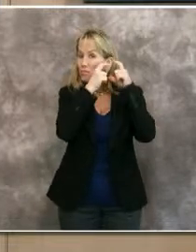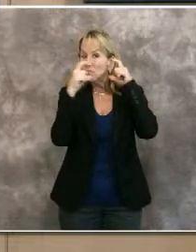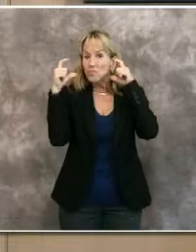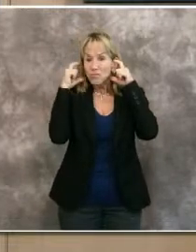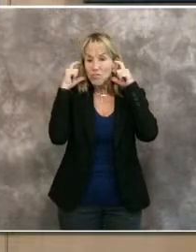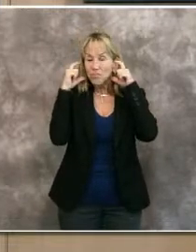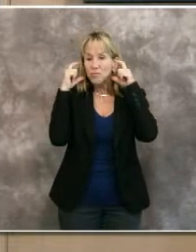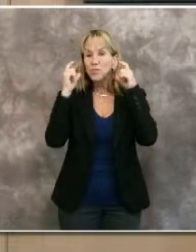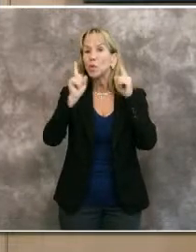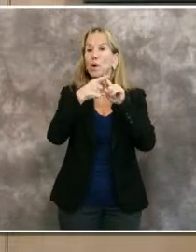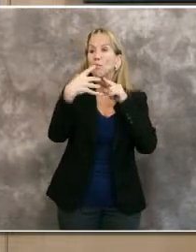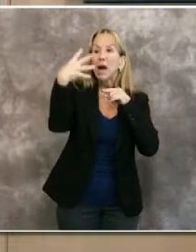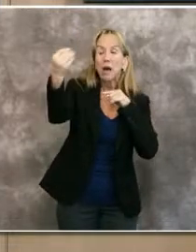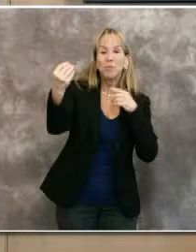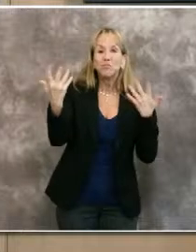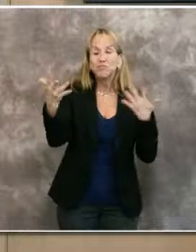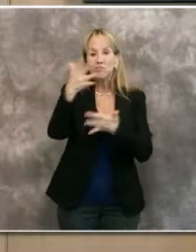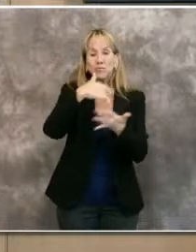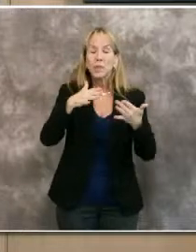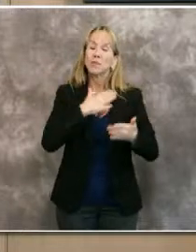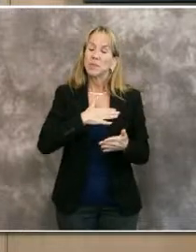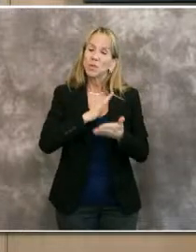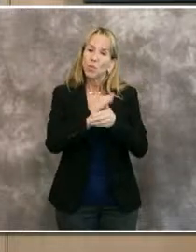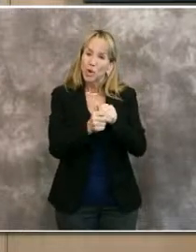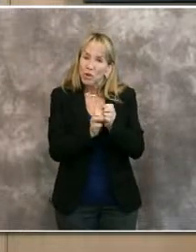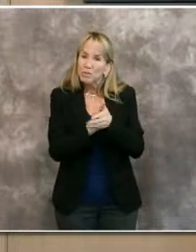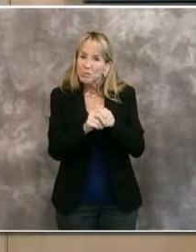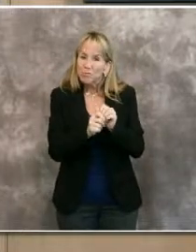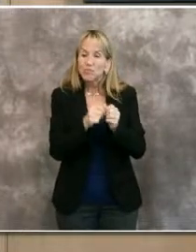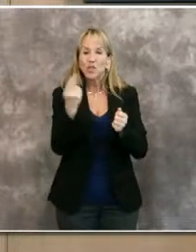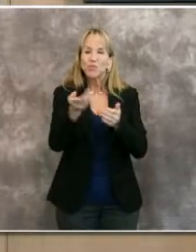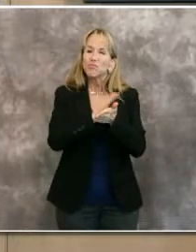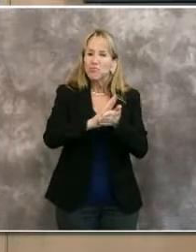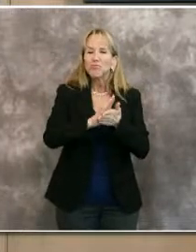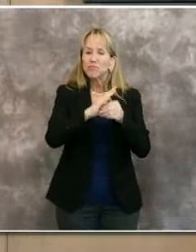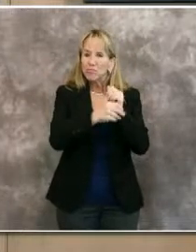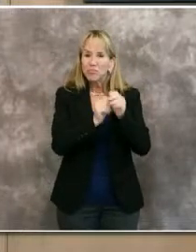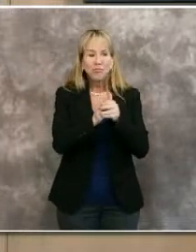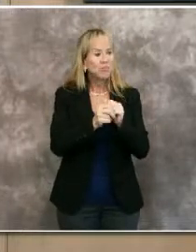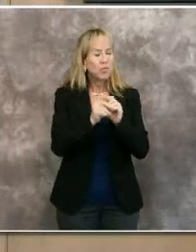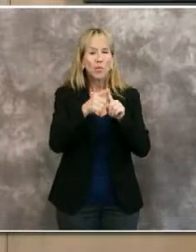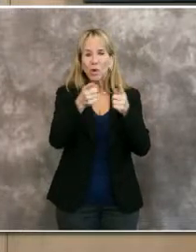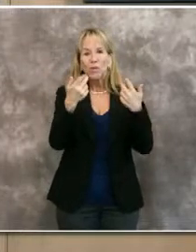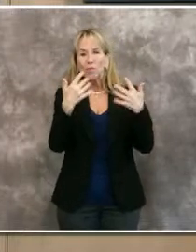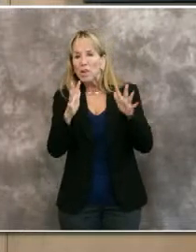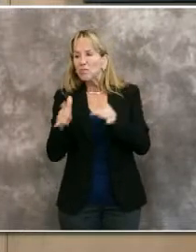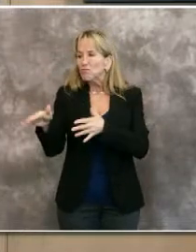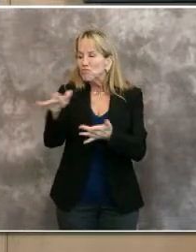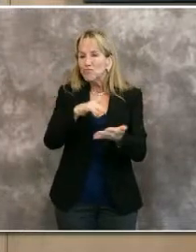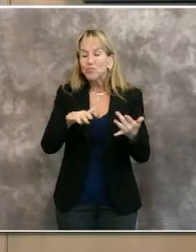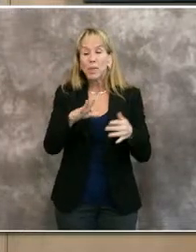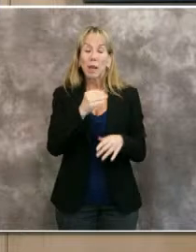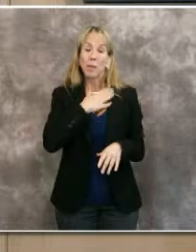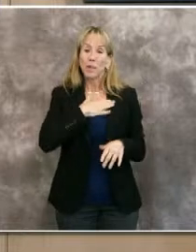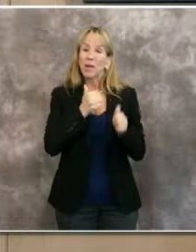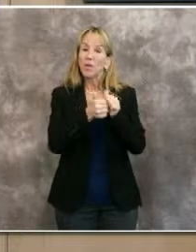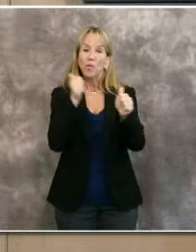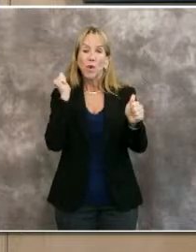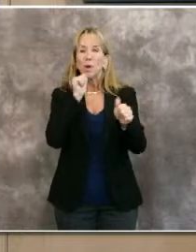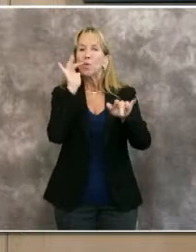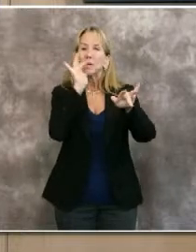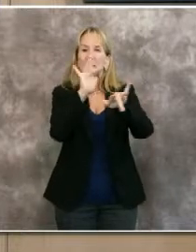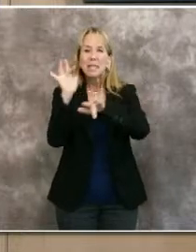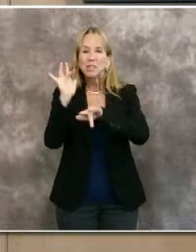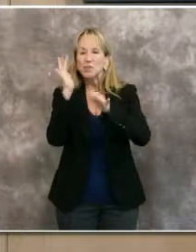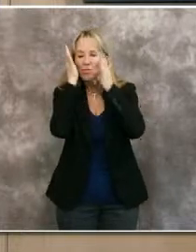you're headed out. Please wash your hands or use hand sanitizer after you visit a business, and please avoid touching